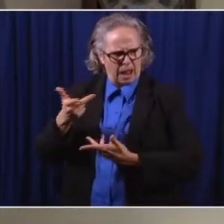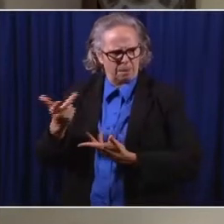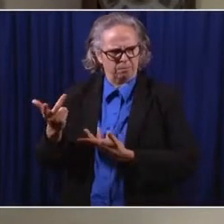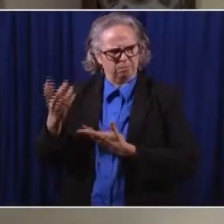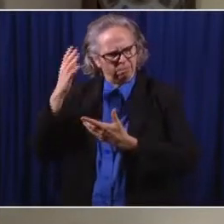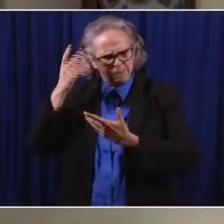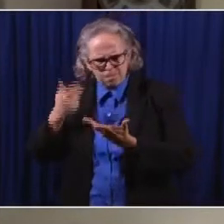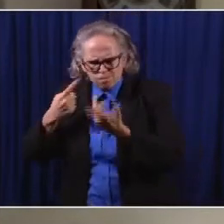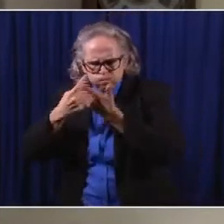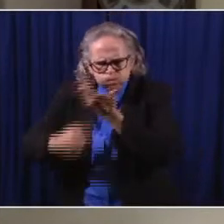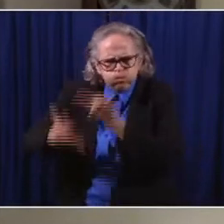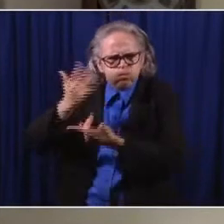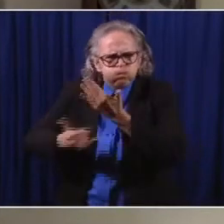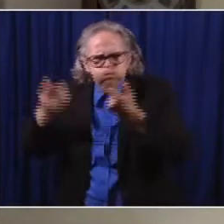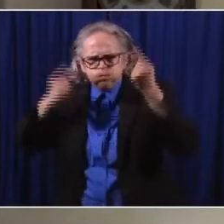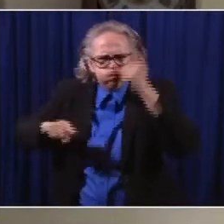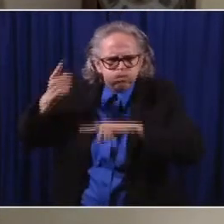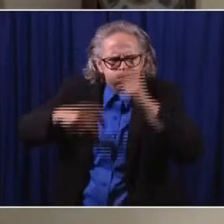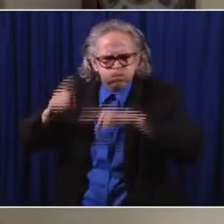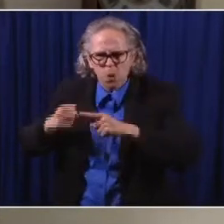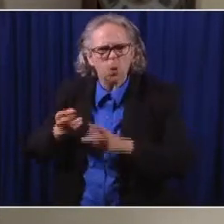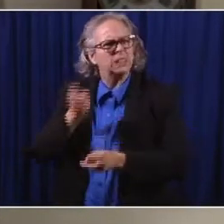decision, but it got us started.